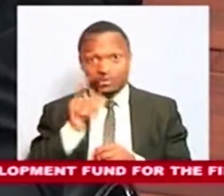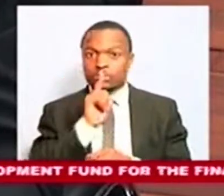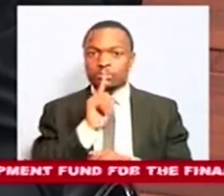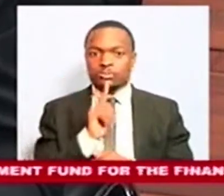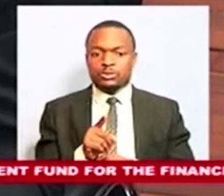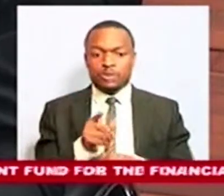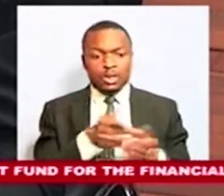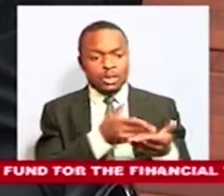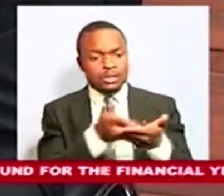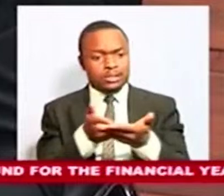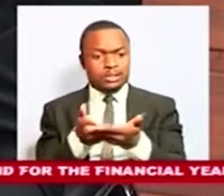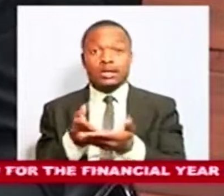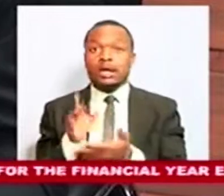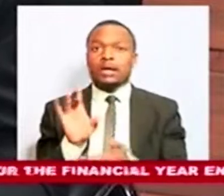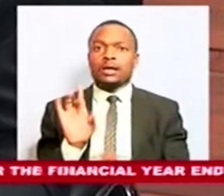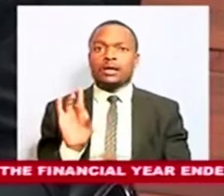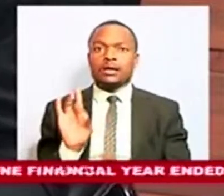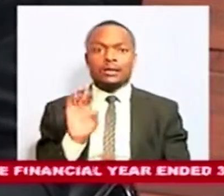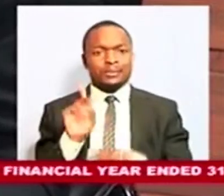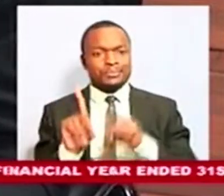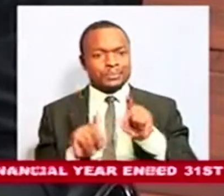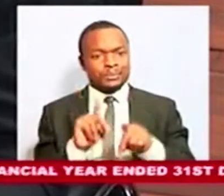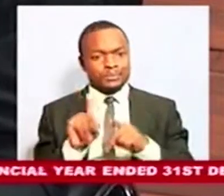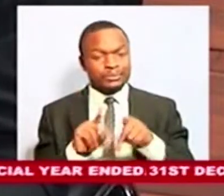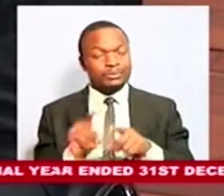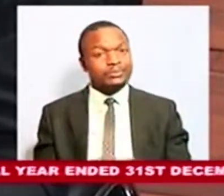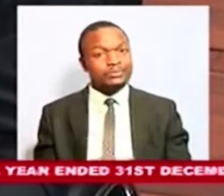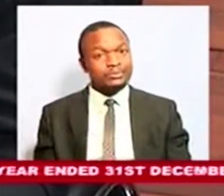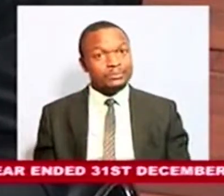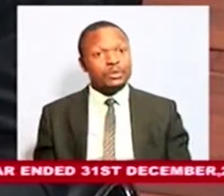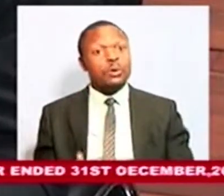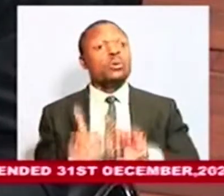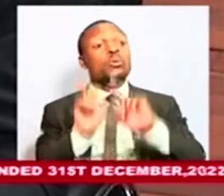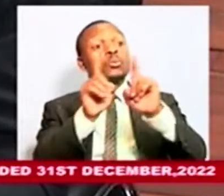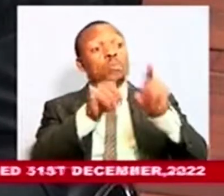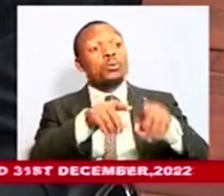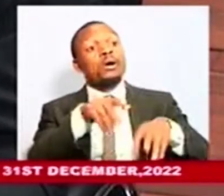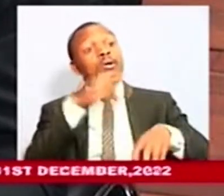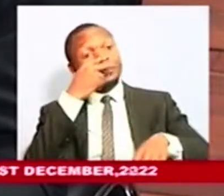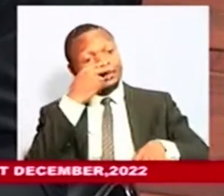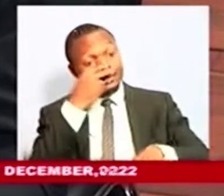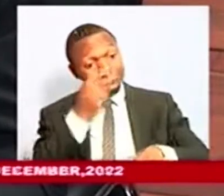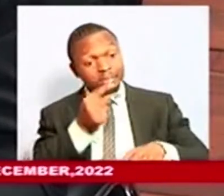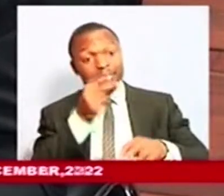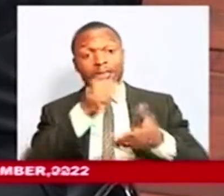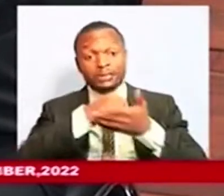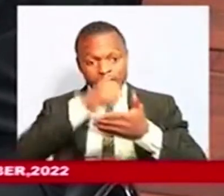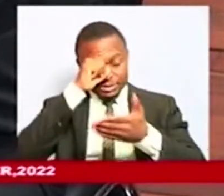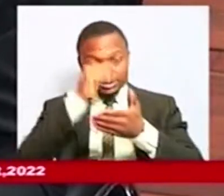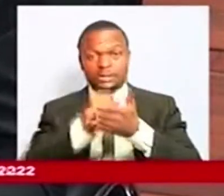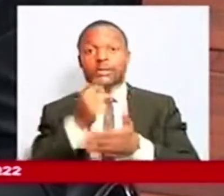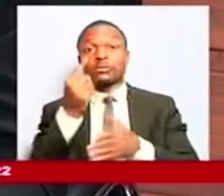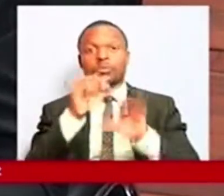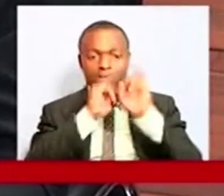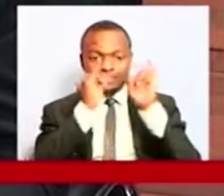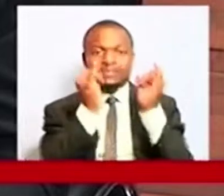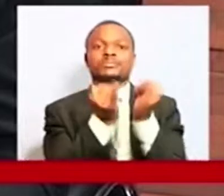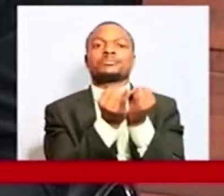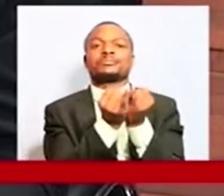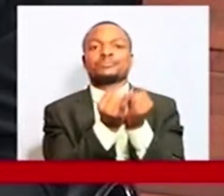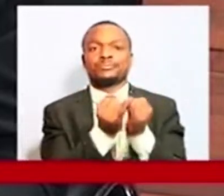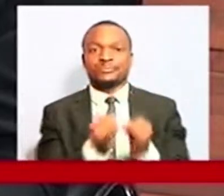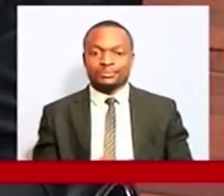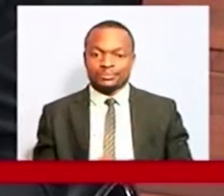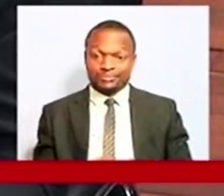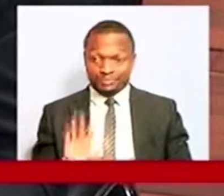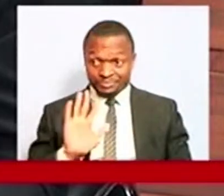that all these 8 people went to verify the students at one institution?